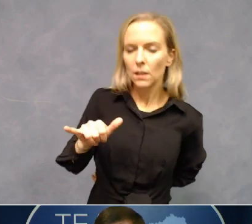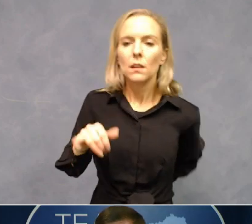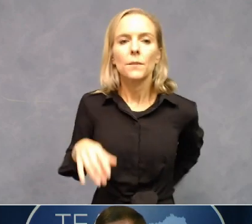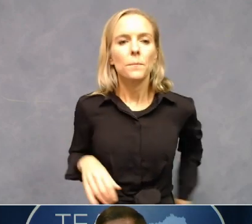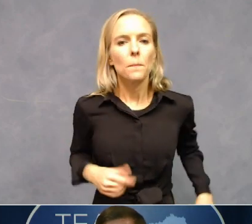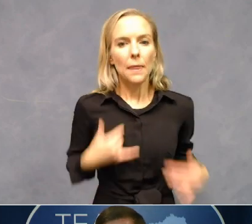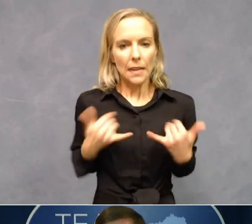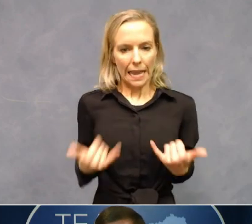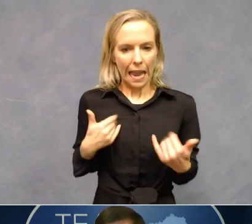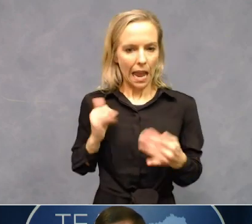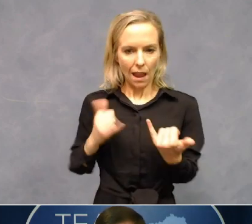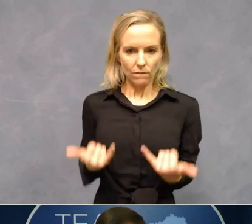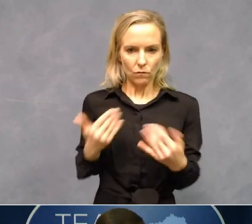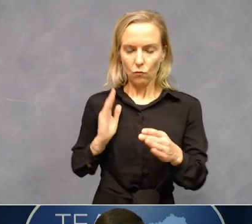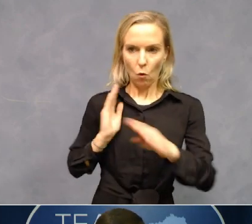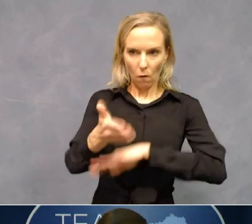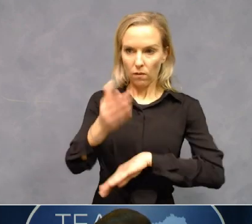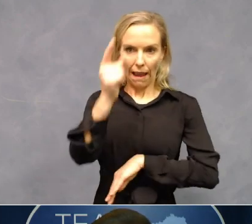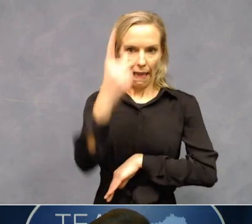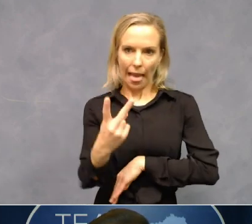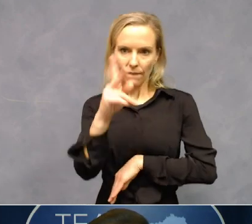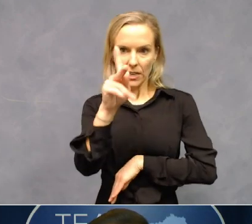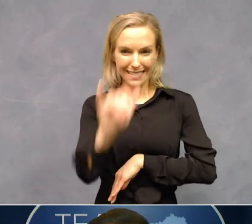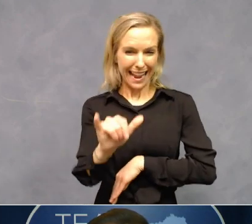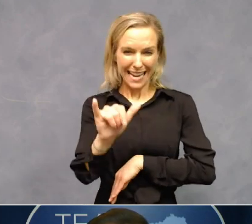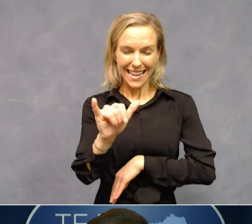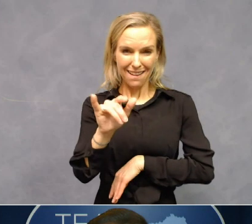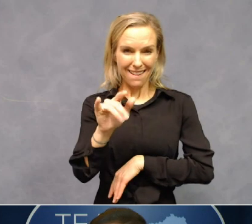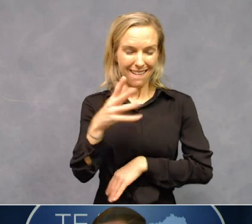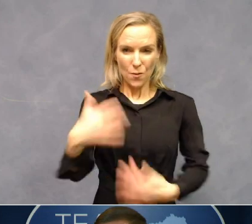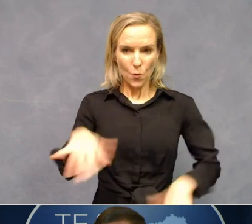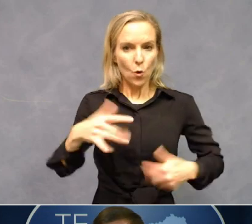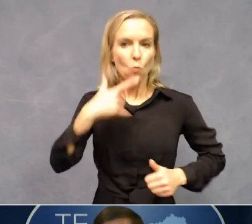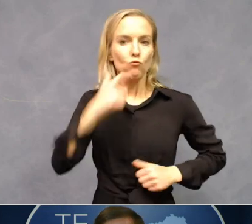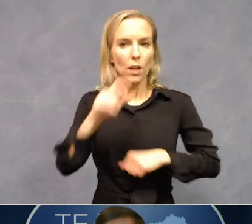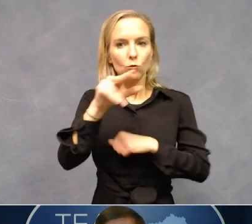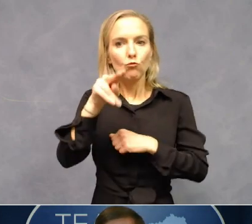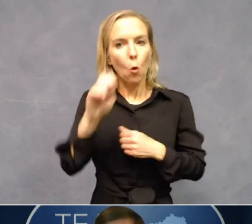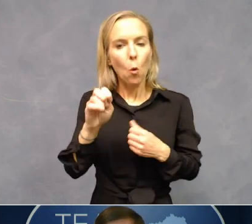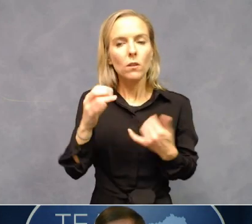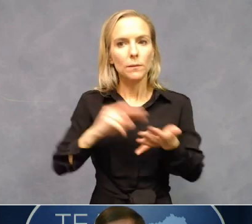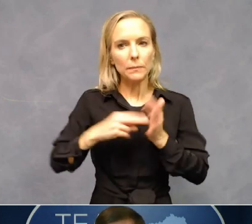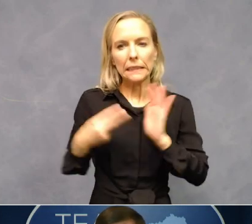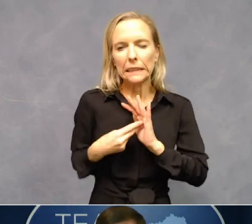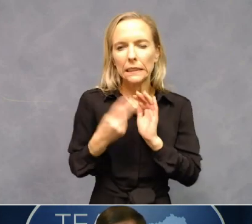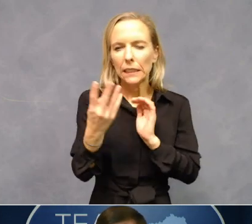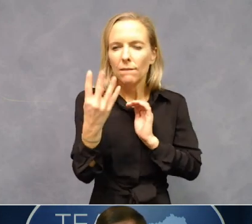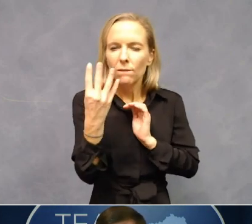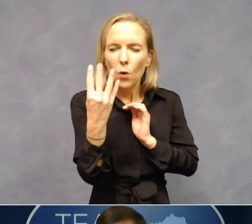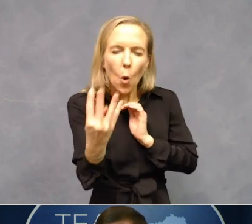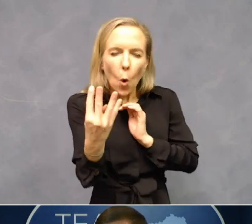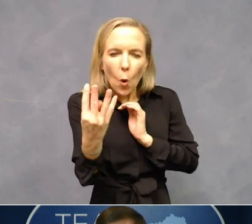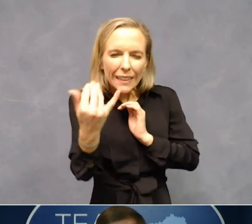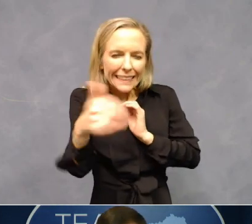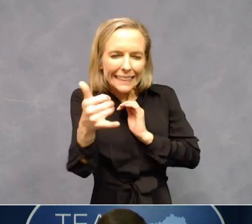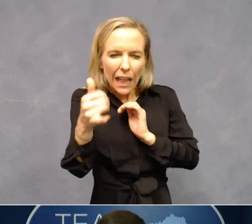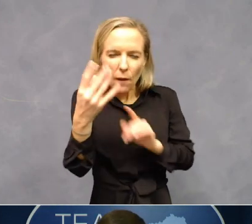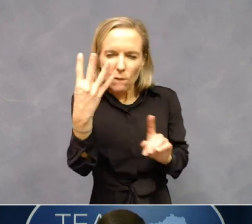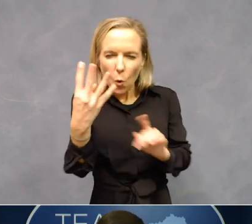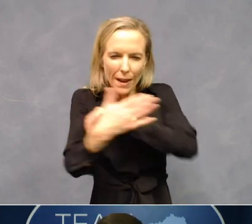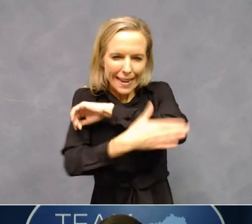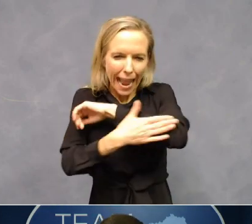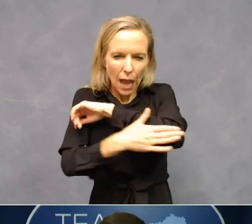our Kentucky counties in the red zone, and we are down to a handful, maybe 4 of yellow counties and